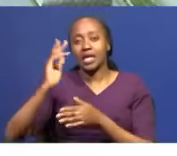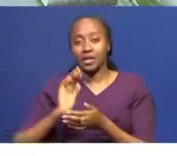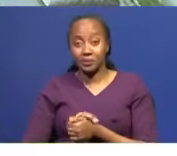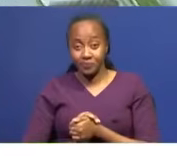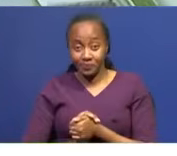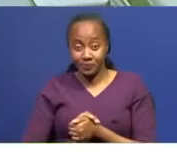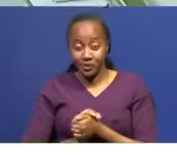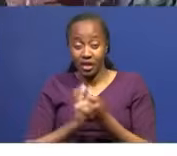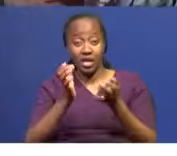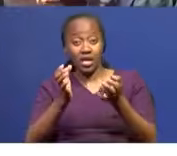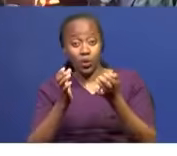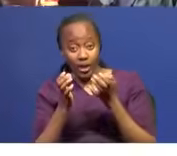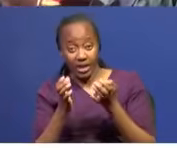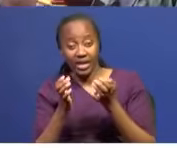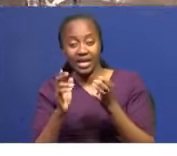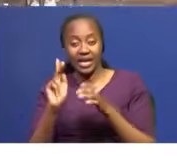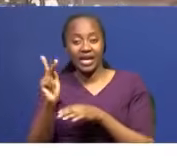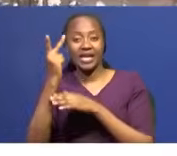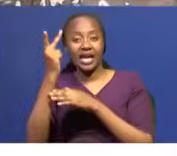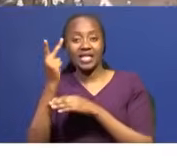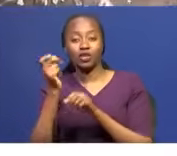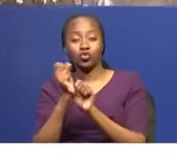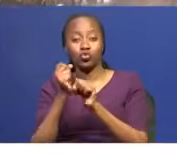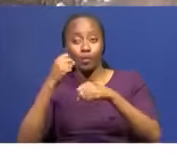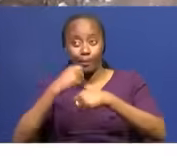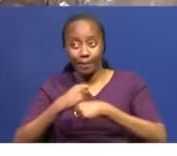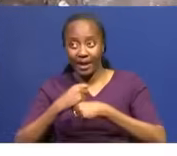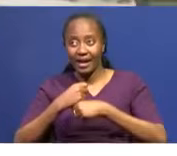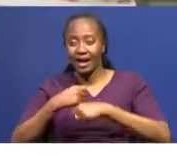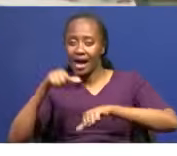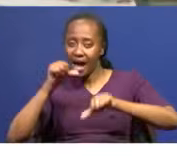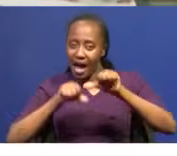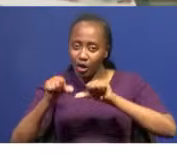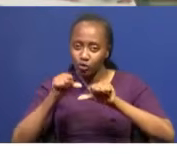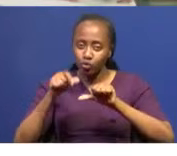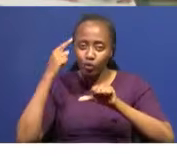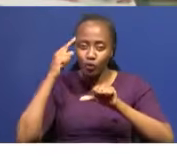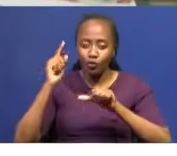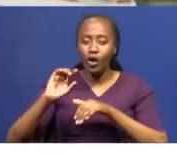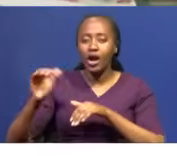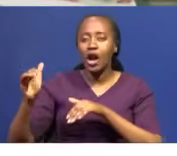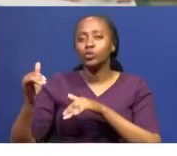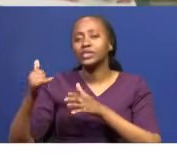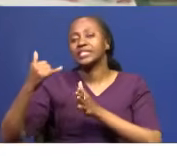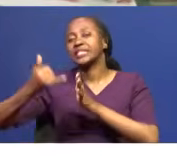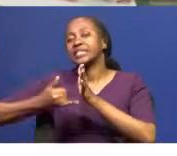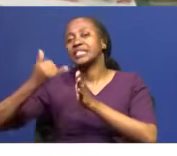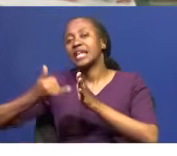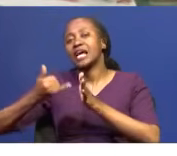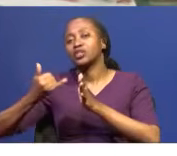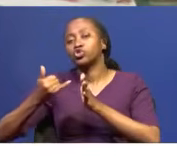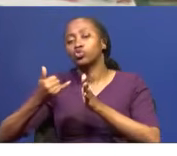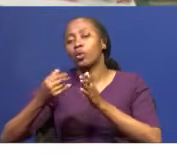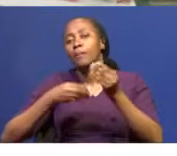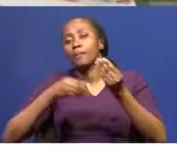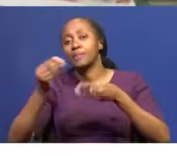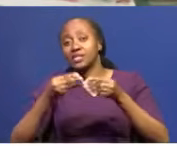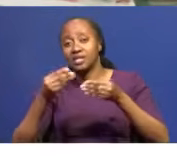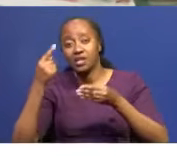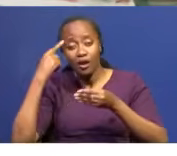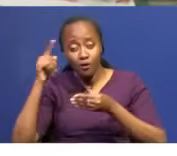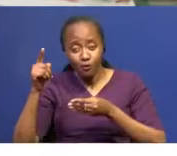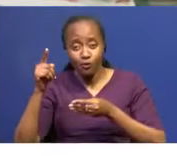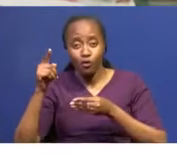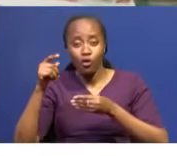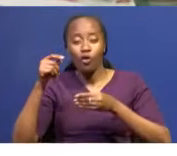There is need for Kenya to put in place recycling mechanisms and plans at county aggregation and industrial parks to support the circular economy to